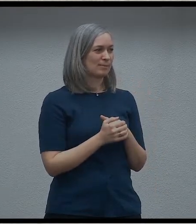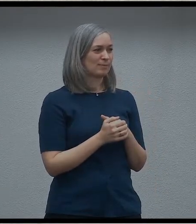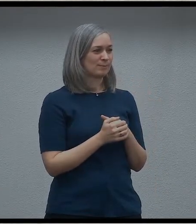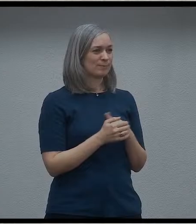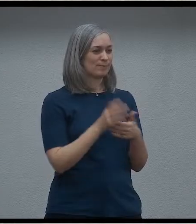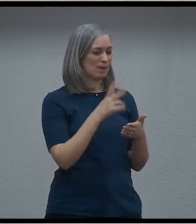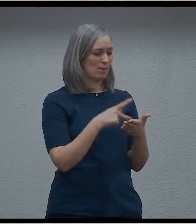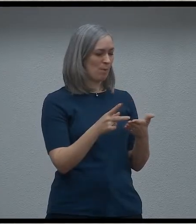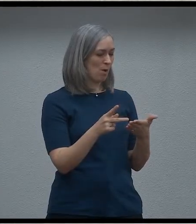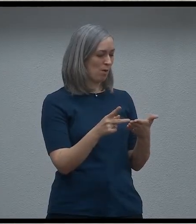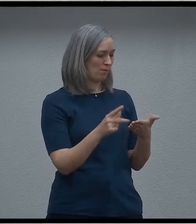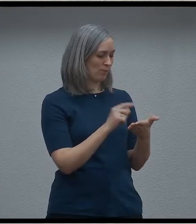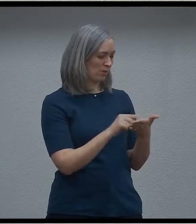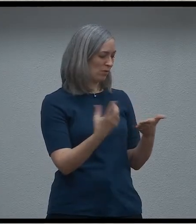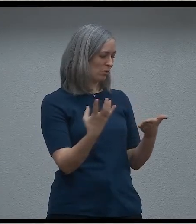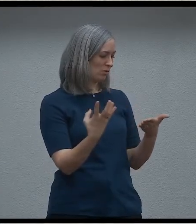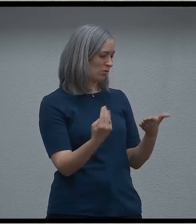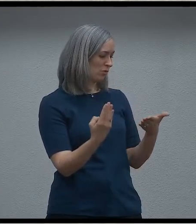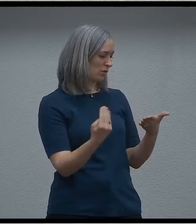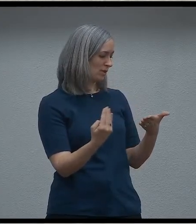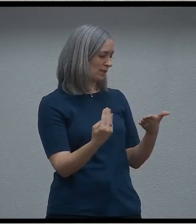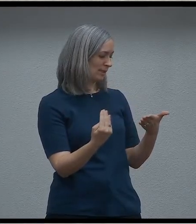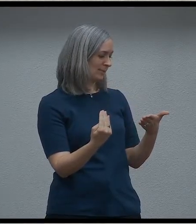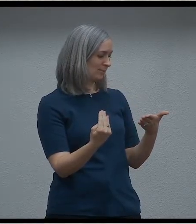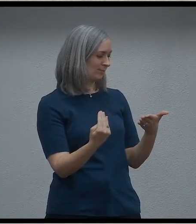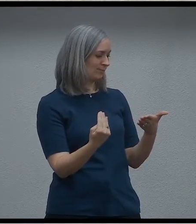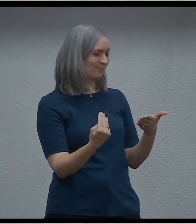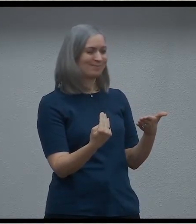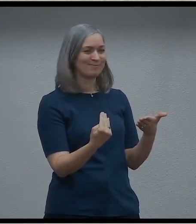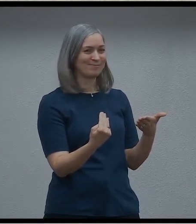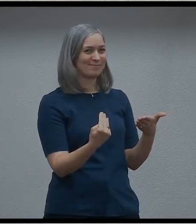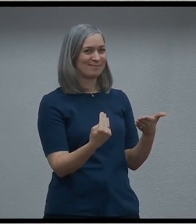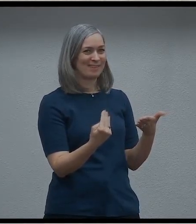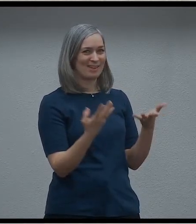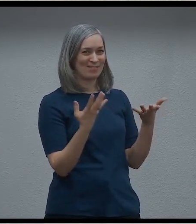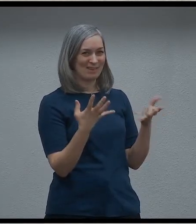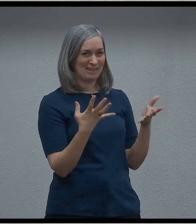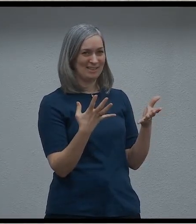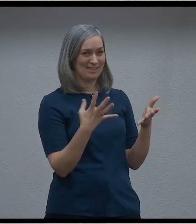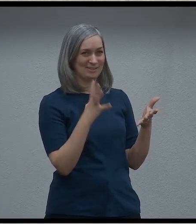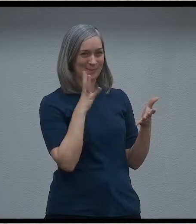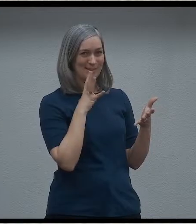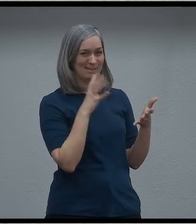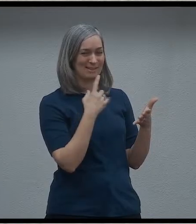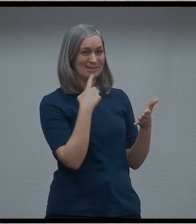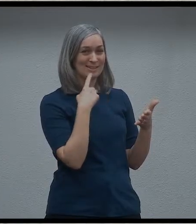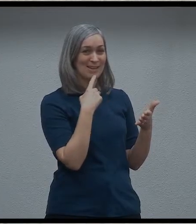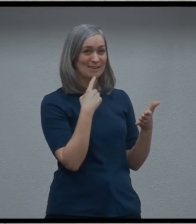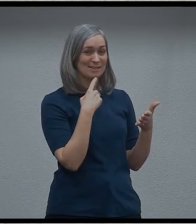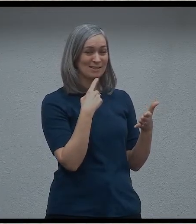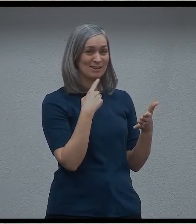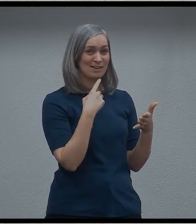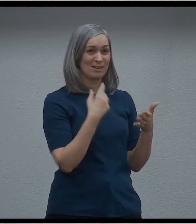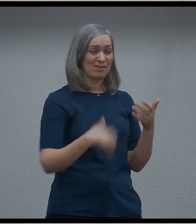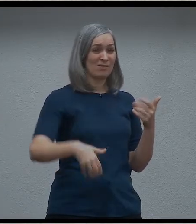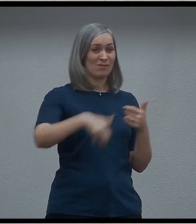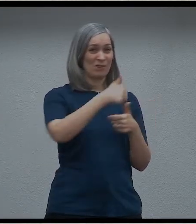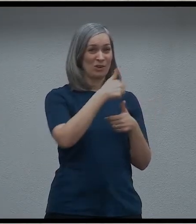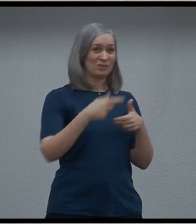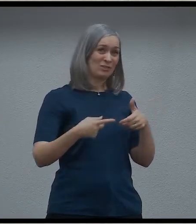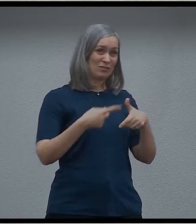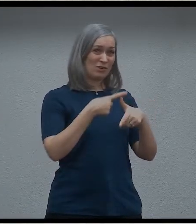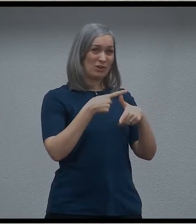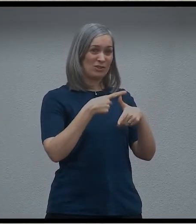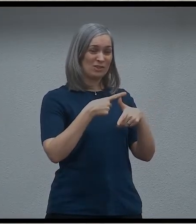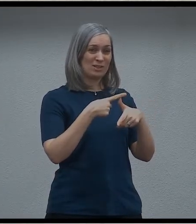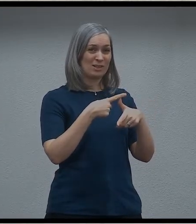Paul finishes out in verse 14 by going back to his clothing analogy. He says, above all, clothe yourselves with love, which binds us